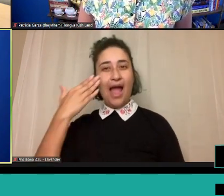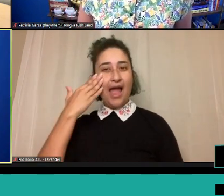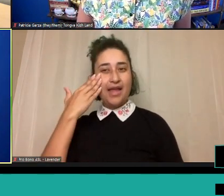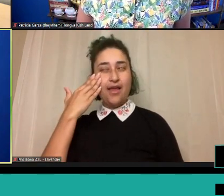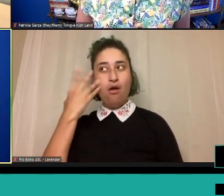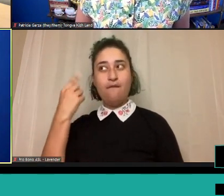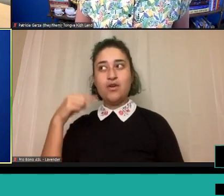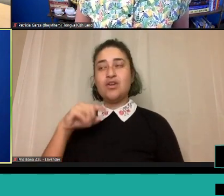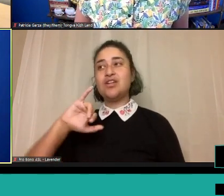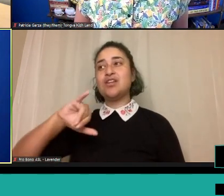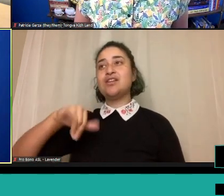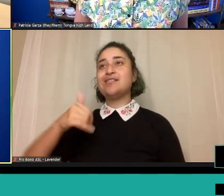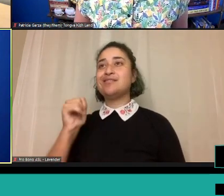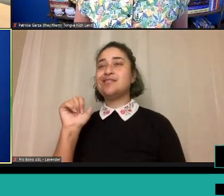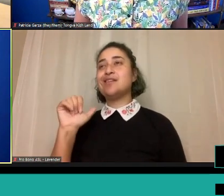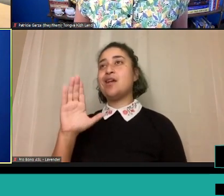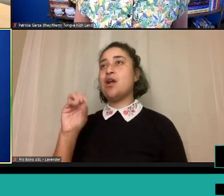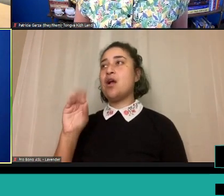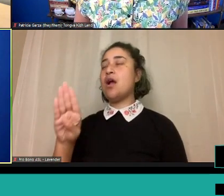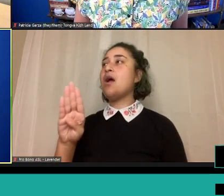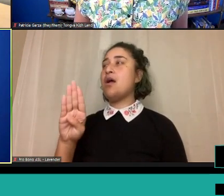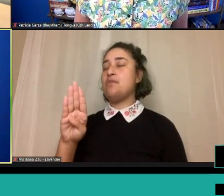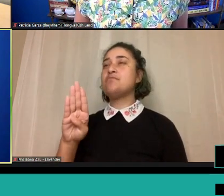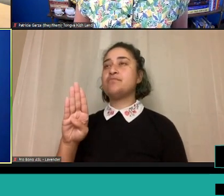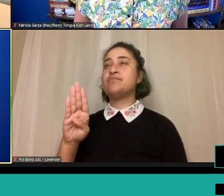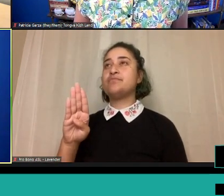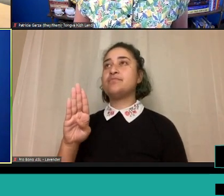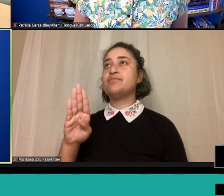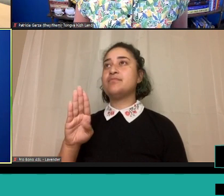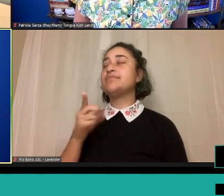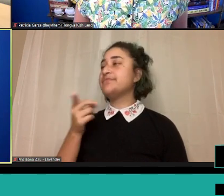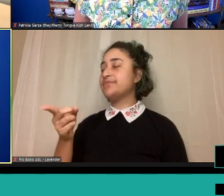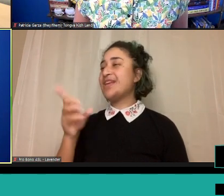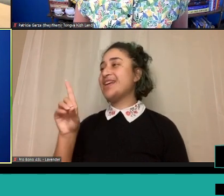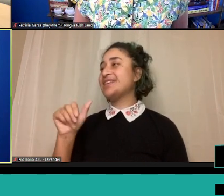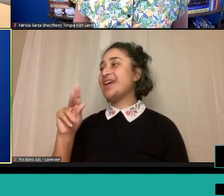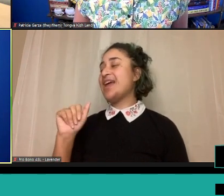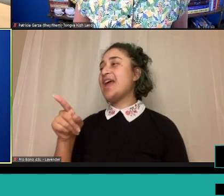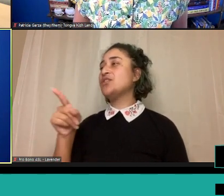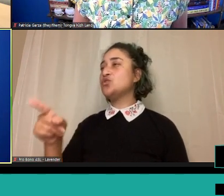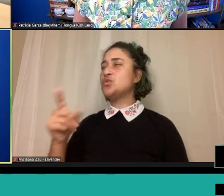I know for Jacob, Diane was a huge part of